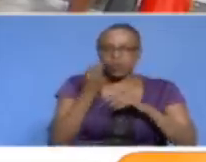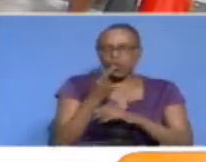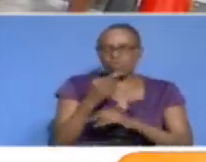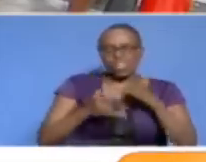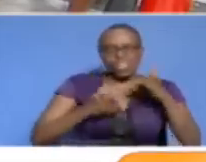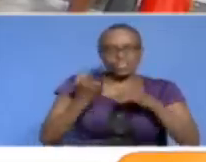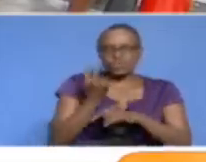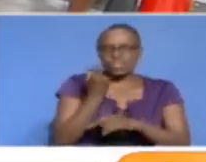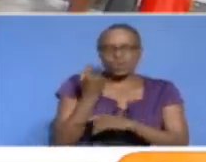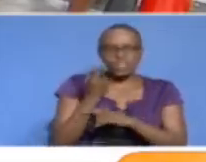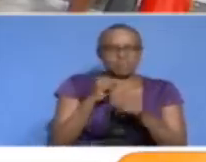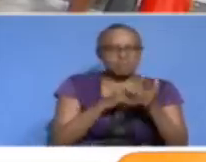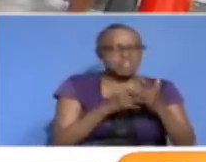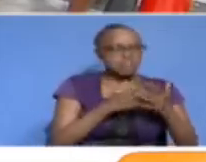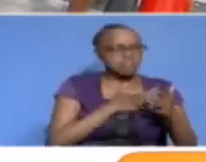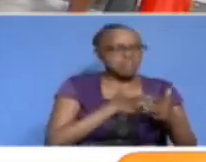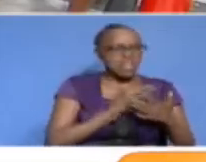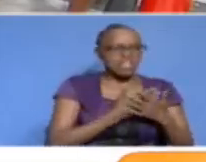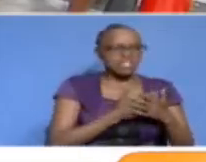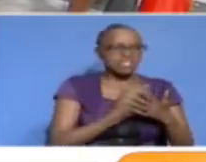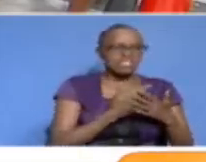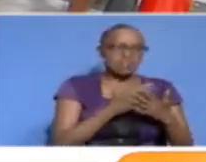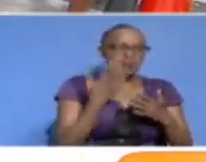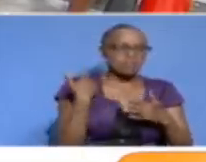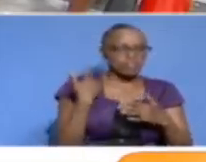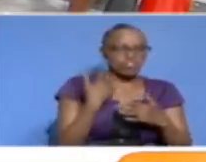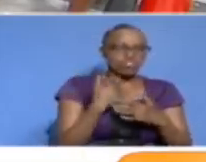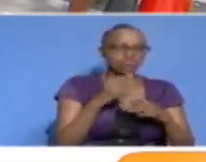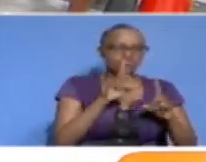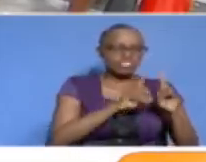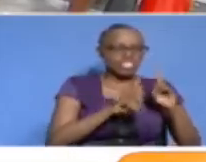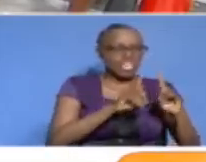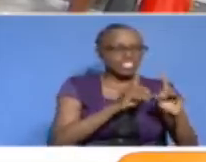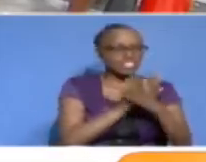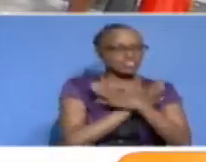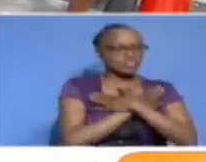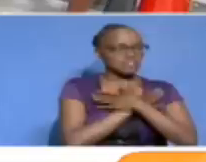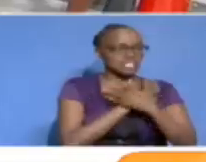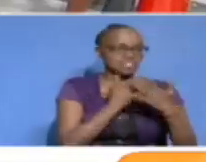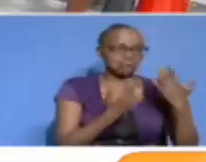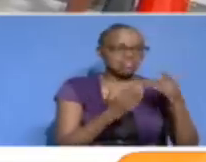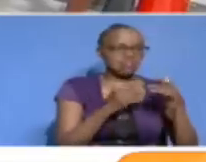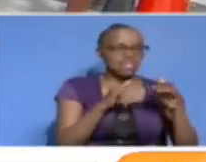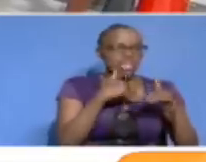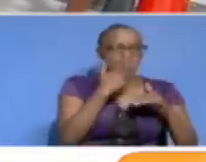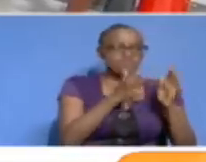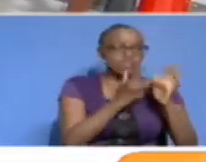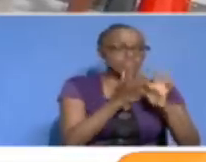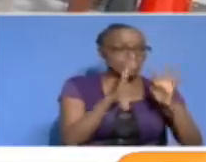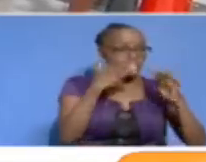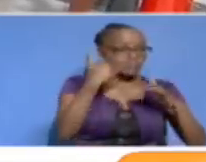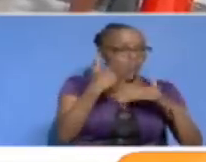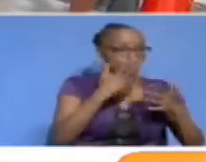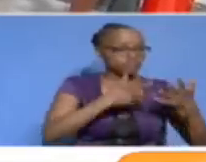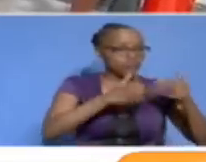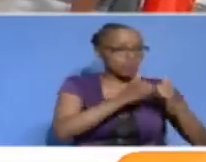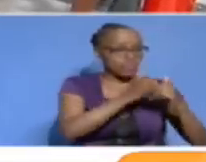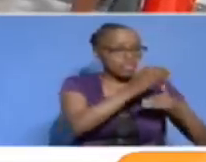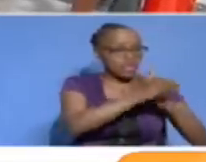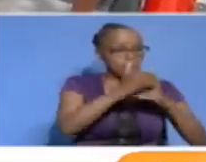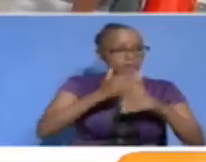Yes, these were my late dad's friends. Yeah. So, every Christmas we always mingle together with